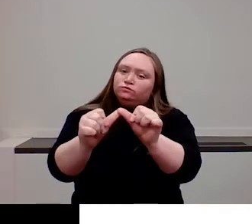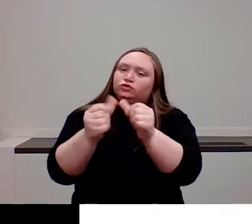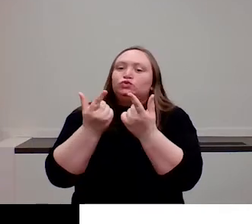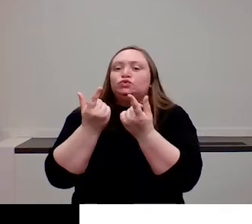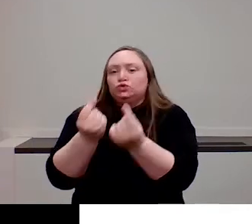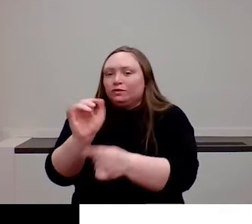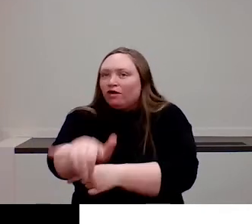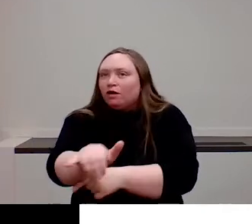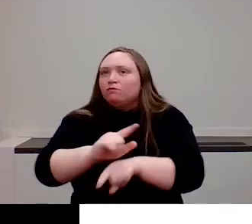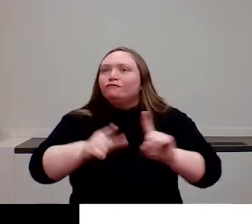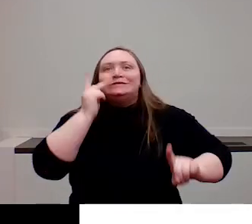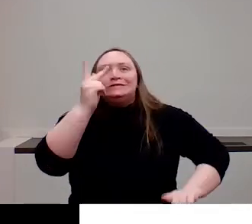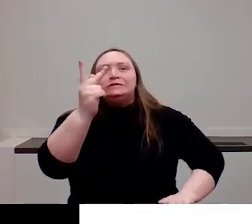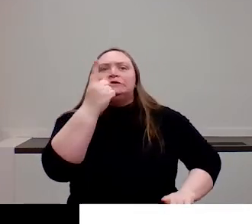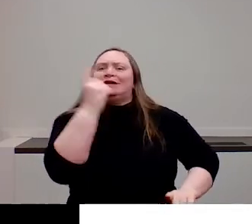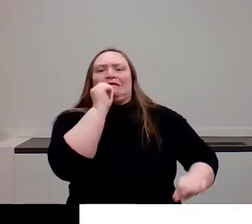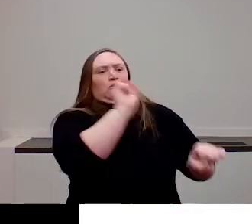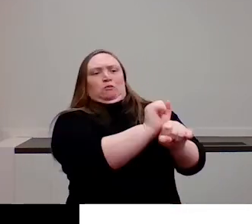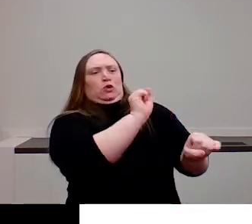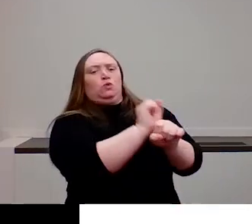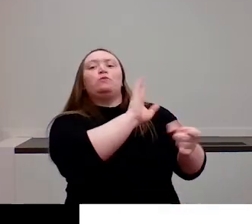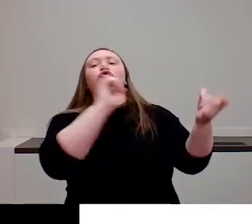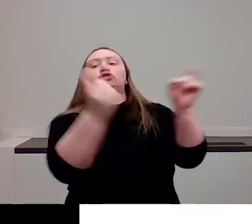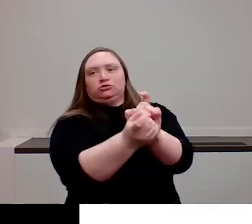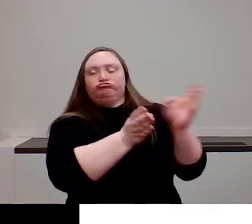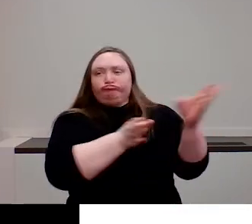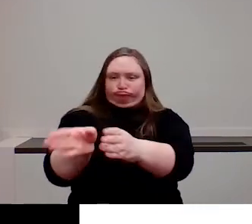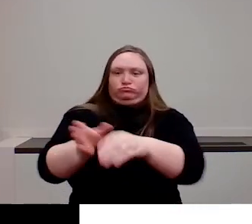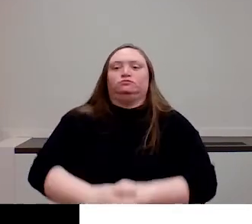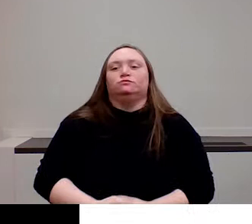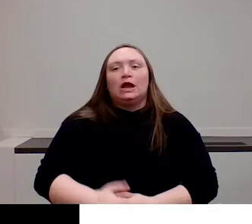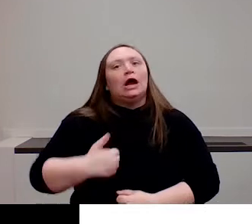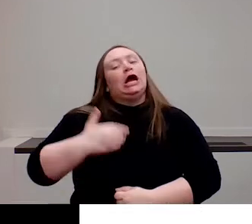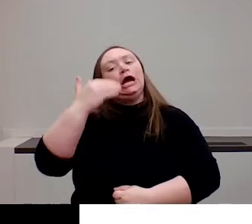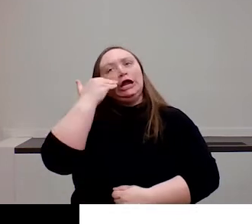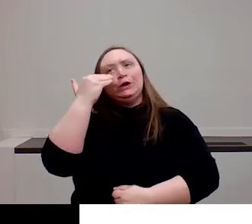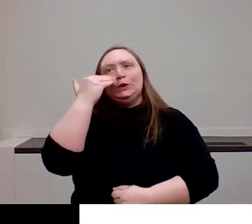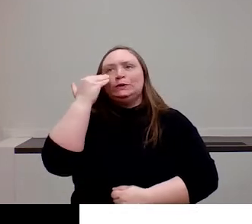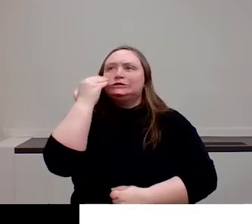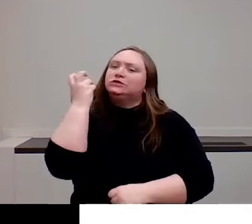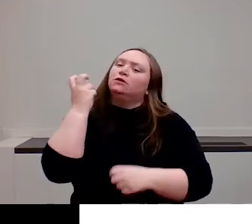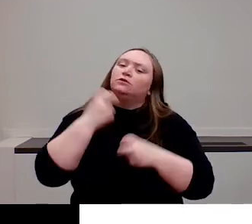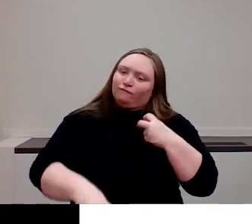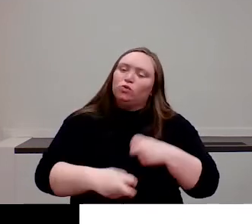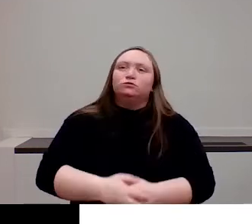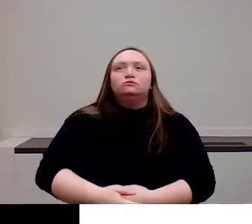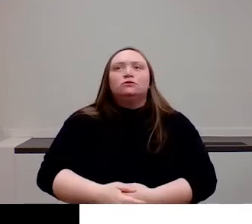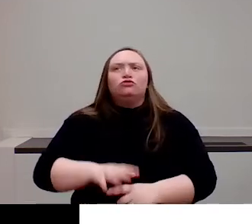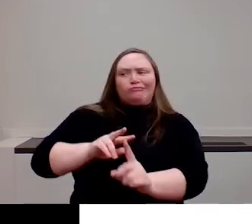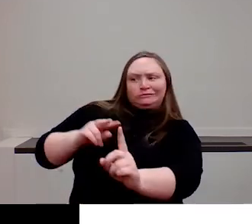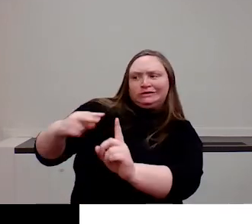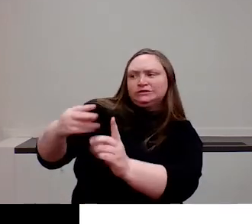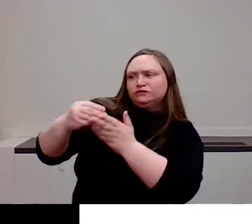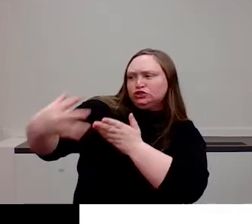that. But if we see anything that isn't working, we will change course. I know it's really, really difficult from the perspective